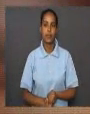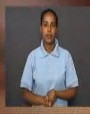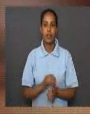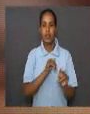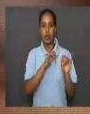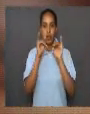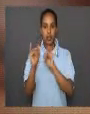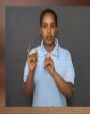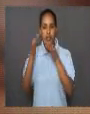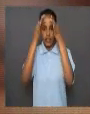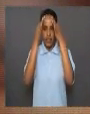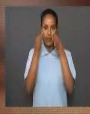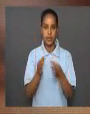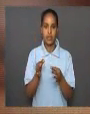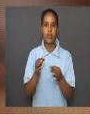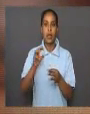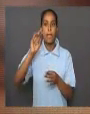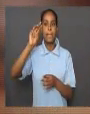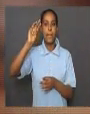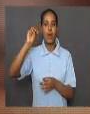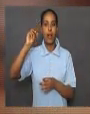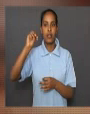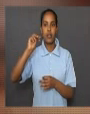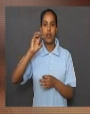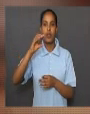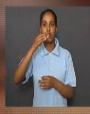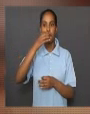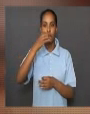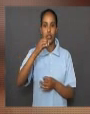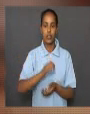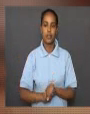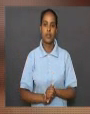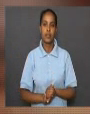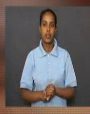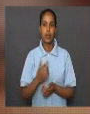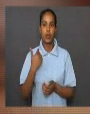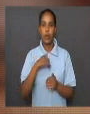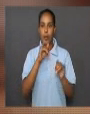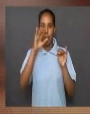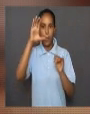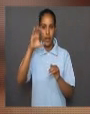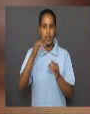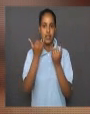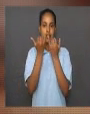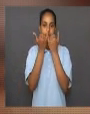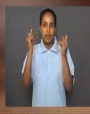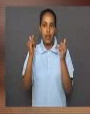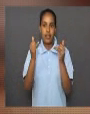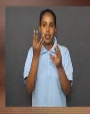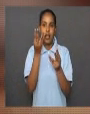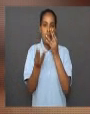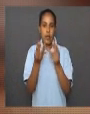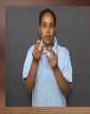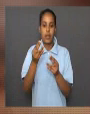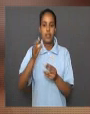In order to determine the molarity of the solution, we must divide the mass of